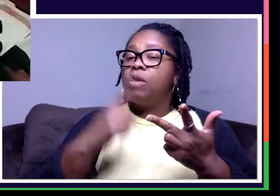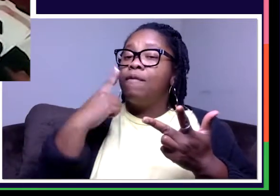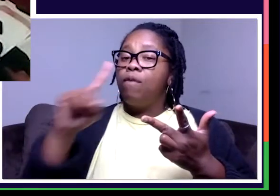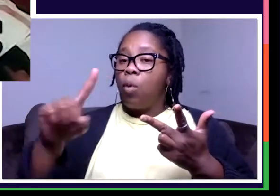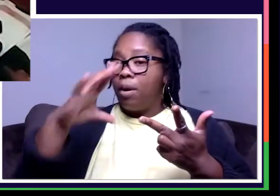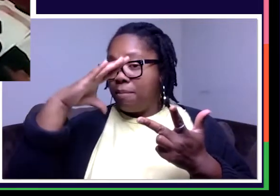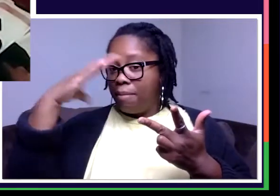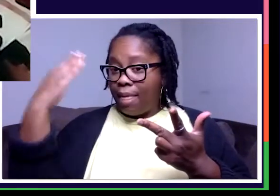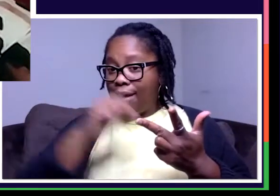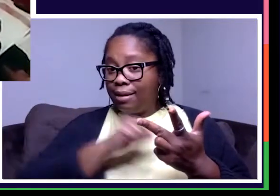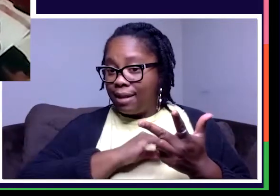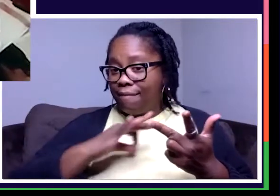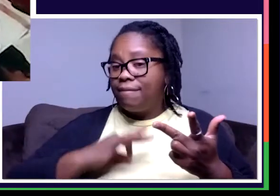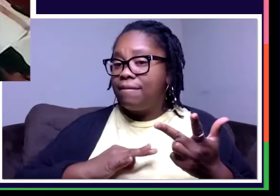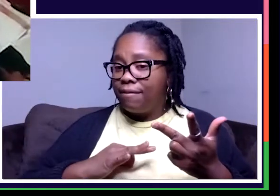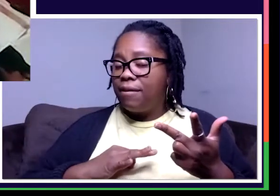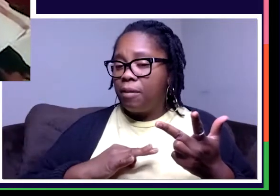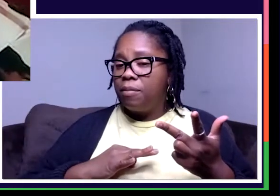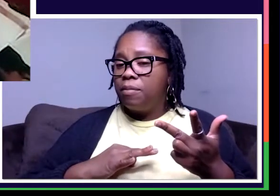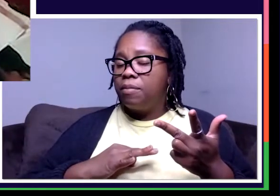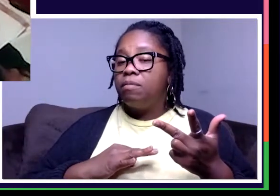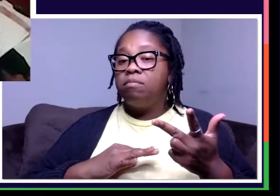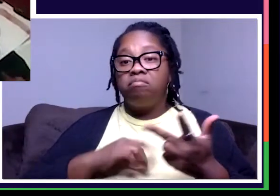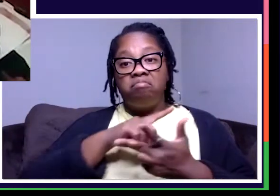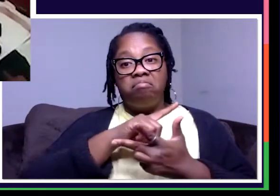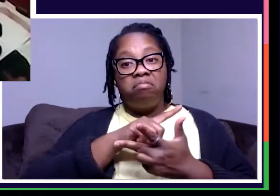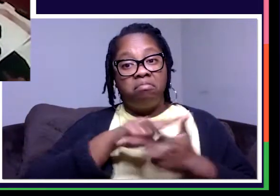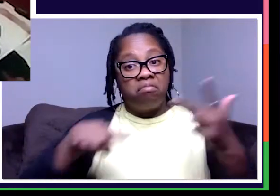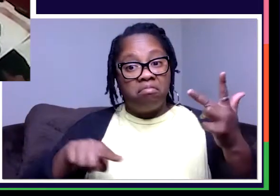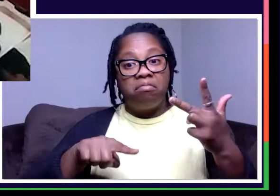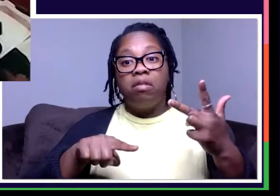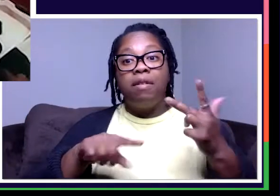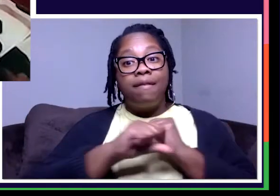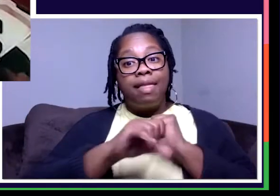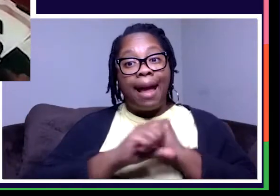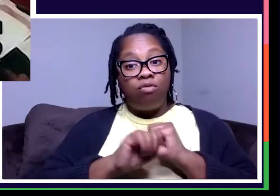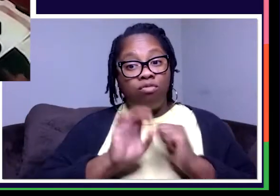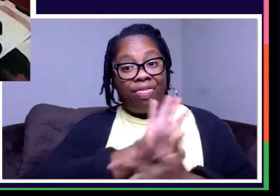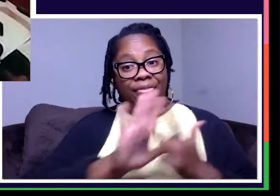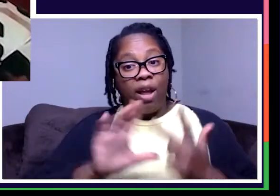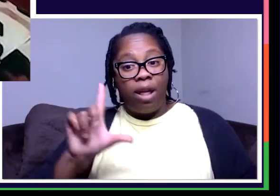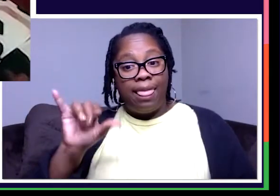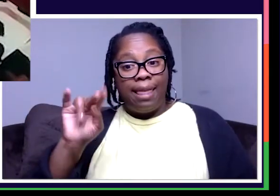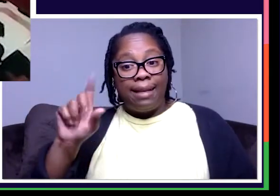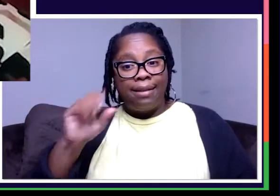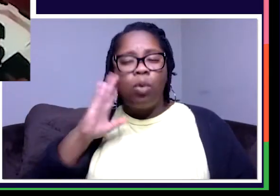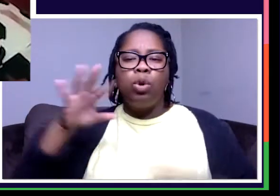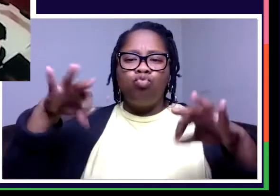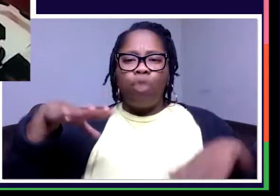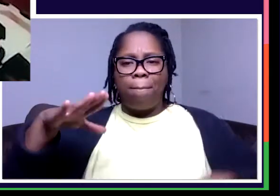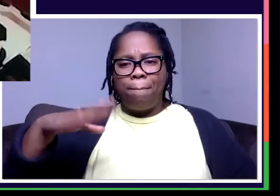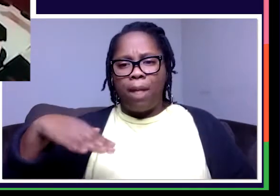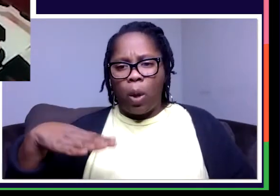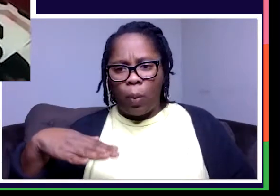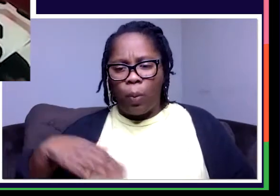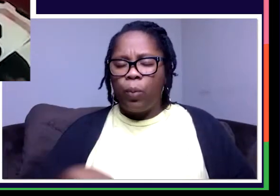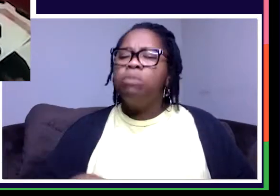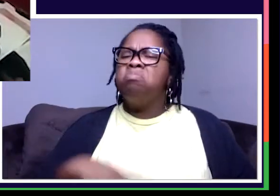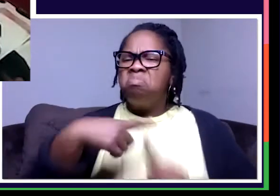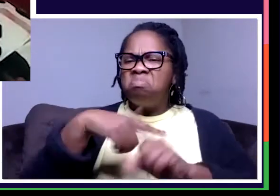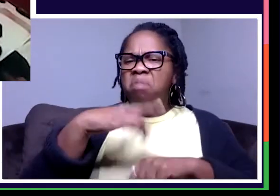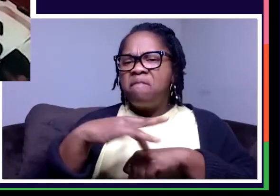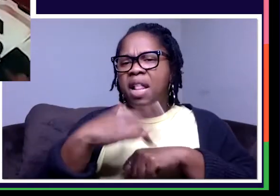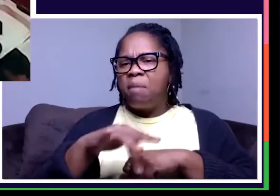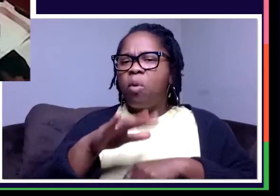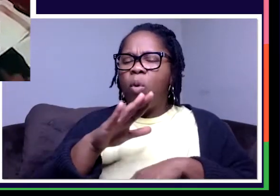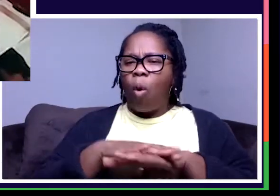Black students, and one for Black staff. We'll share the links to the flyers in the comments